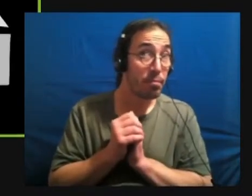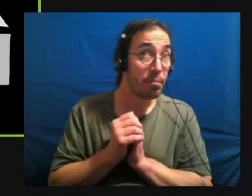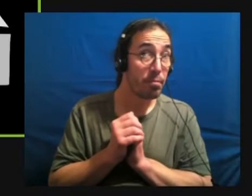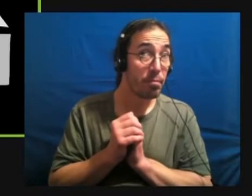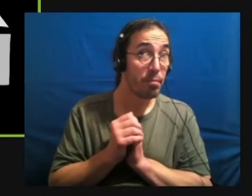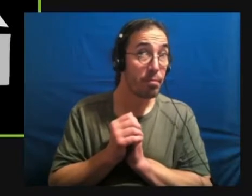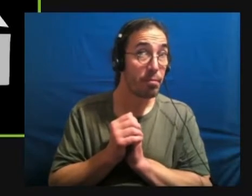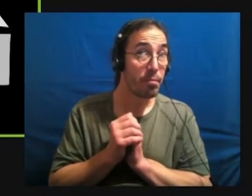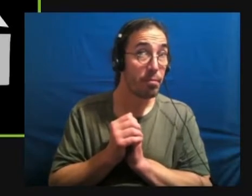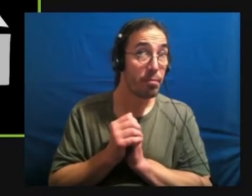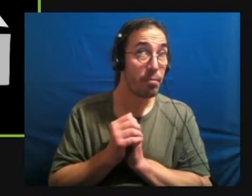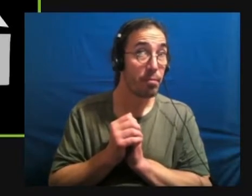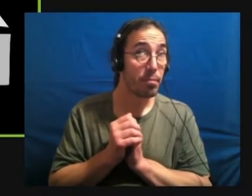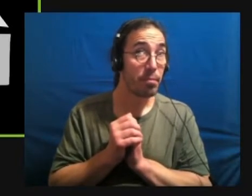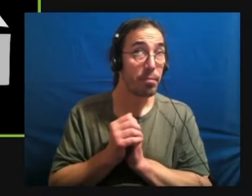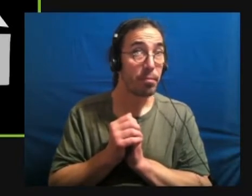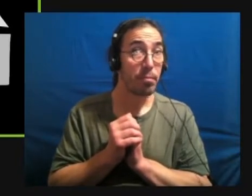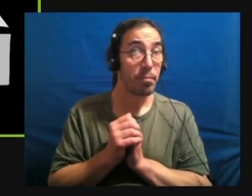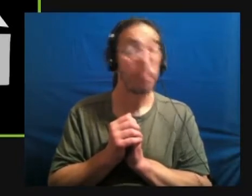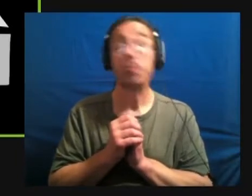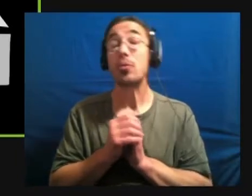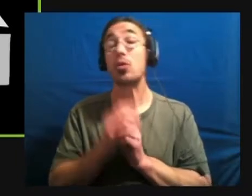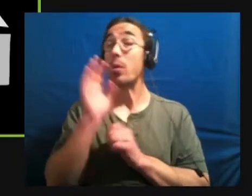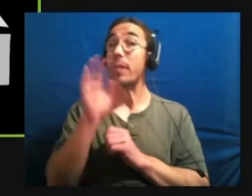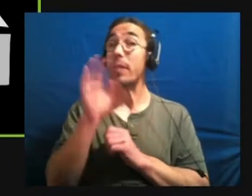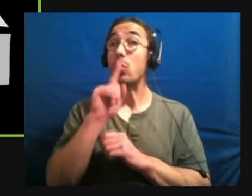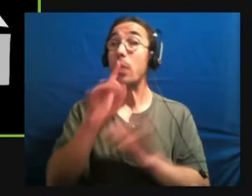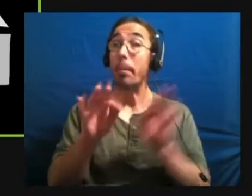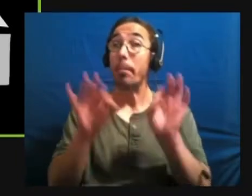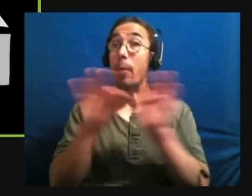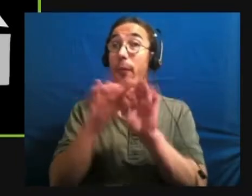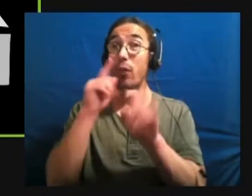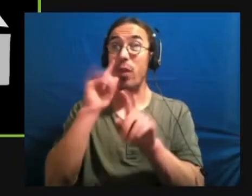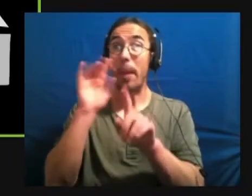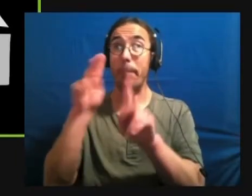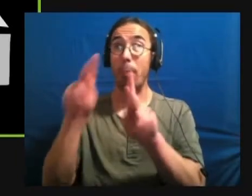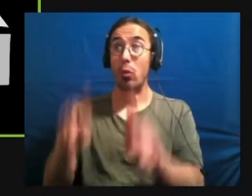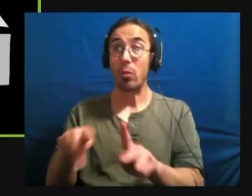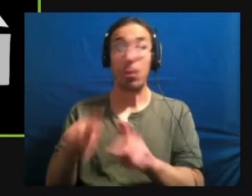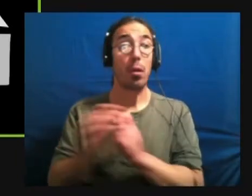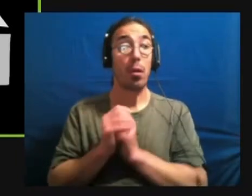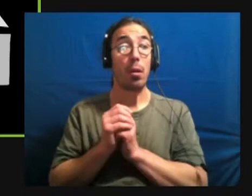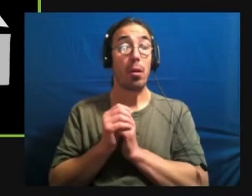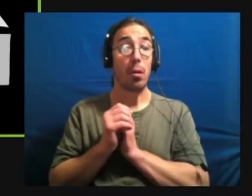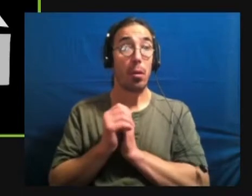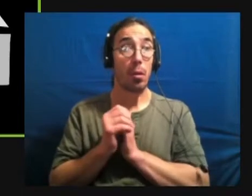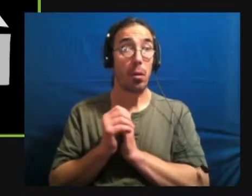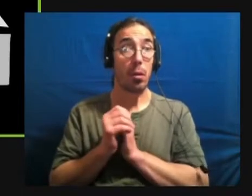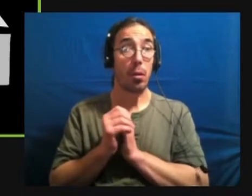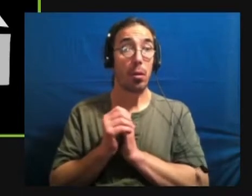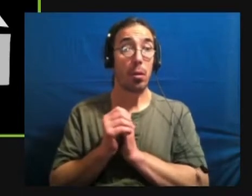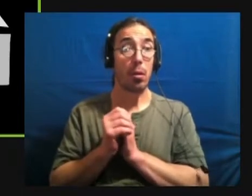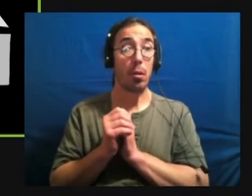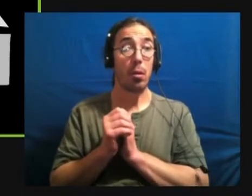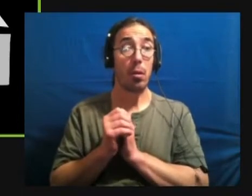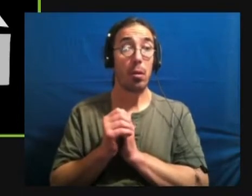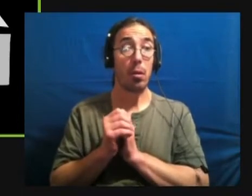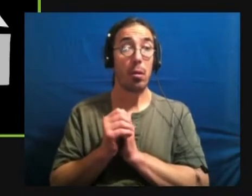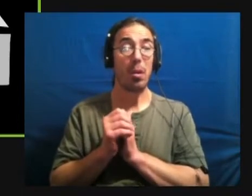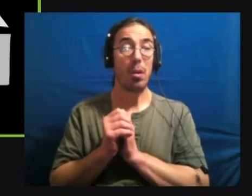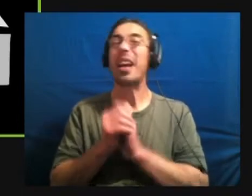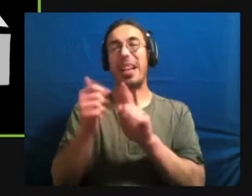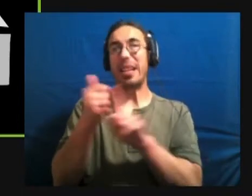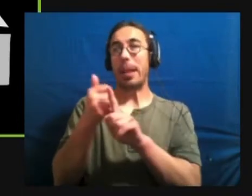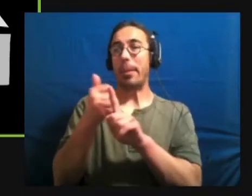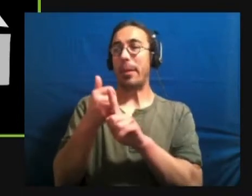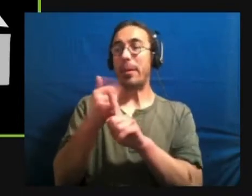that's very important to this person, and also highly important to them as that they are a Christian. And so